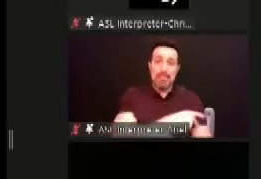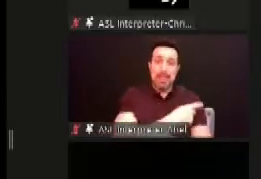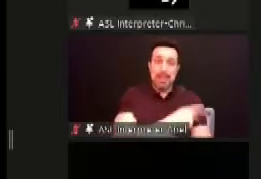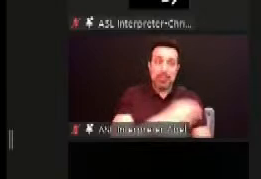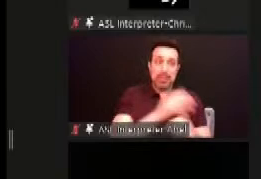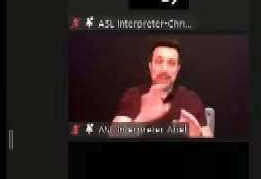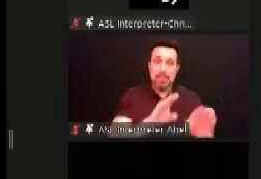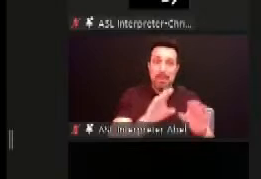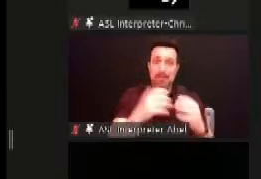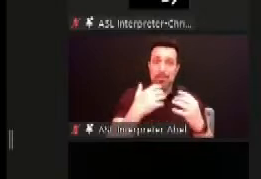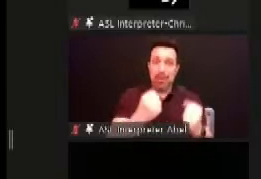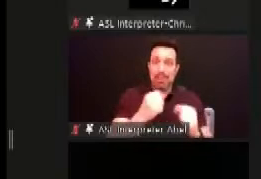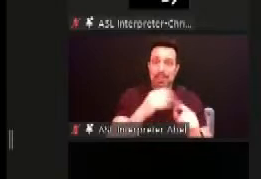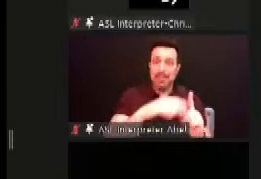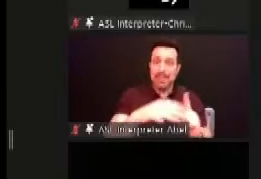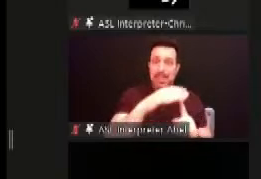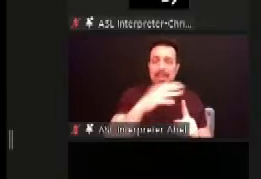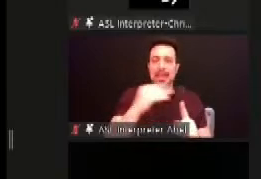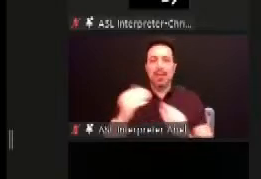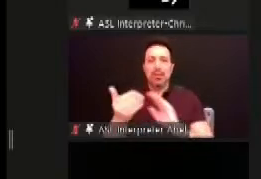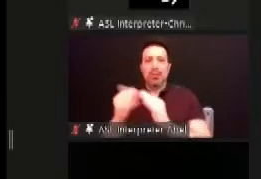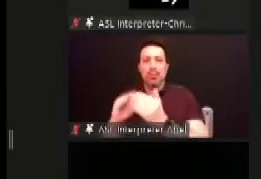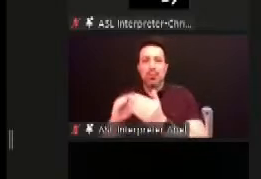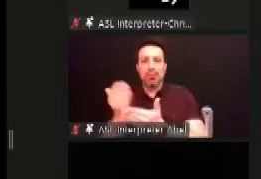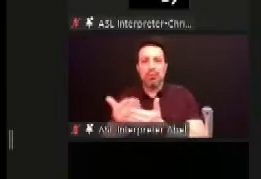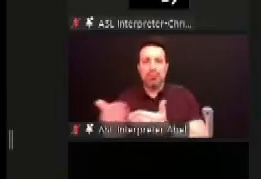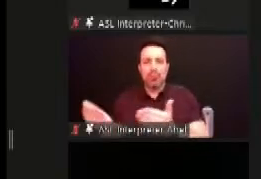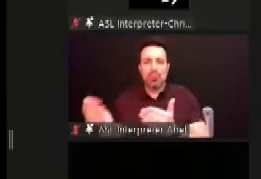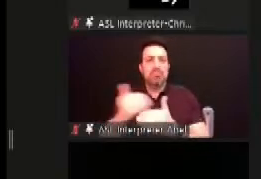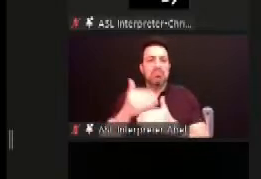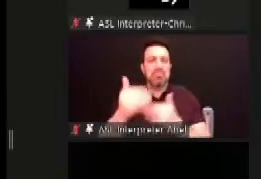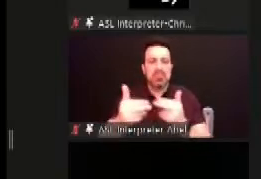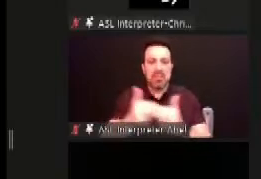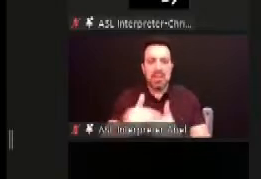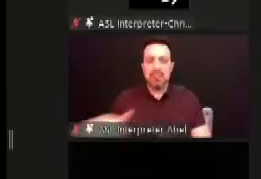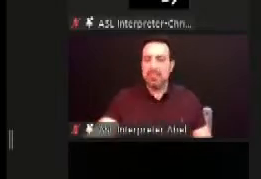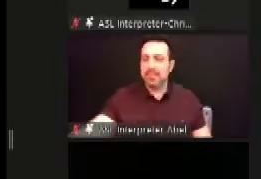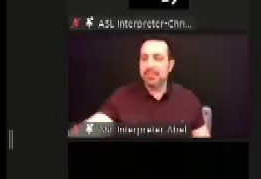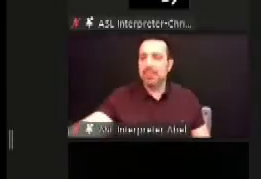settings and those community resources. Next slide.